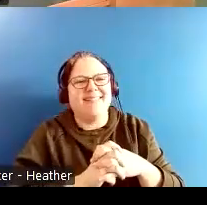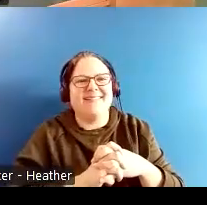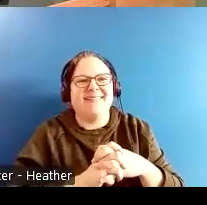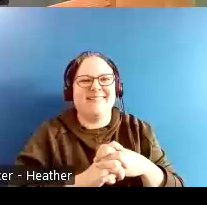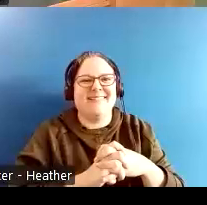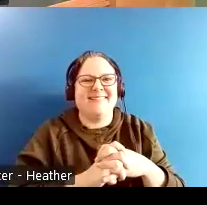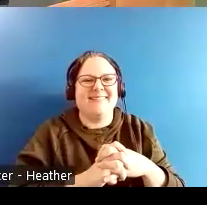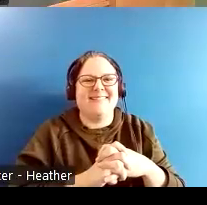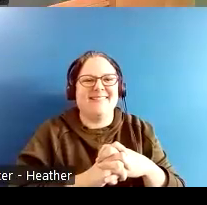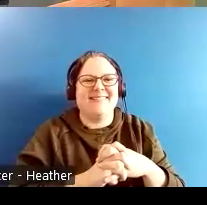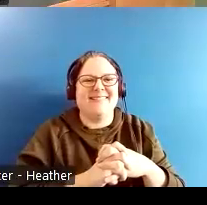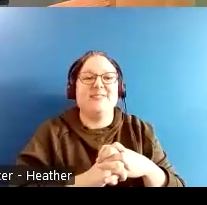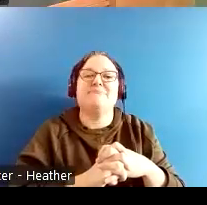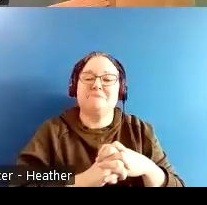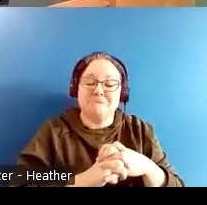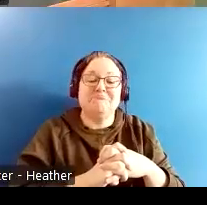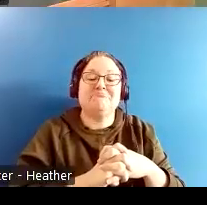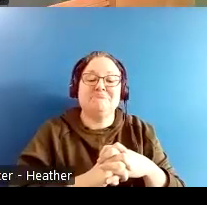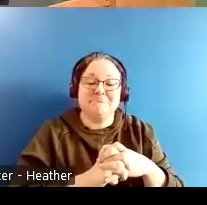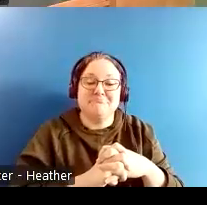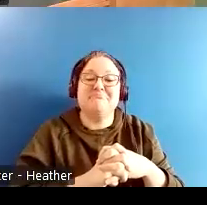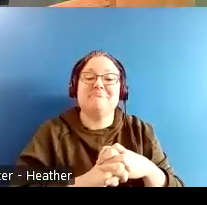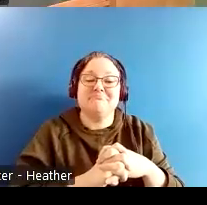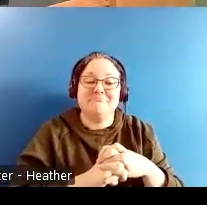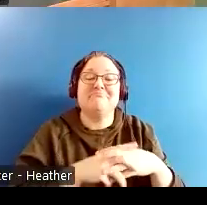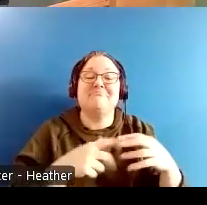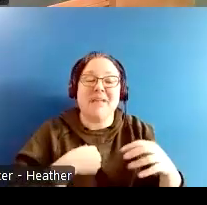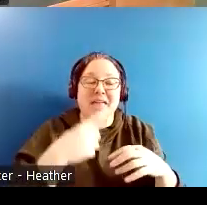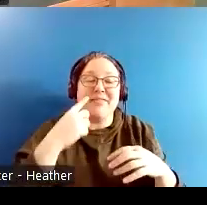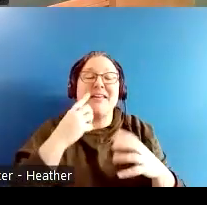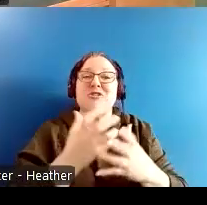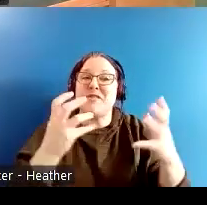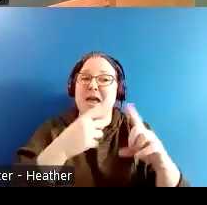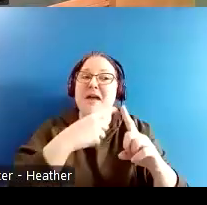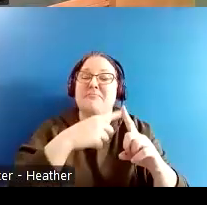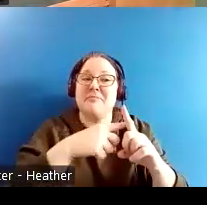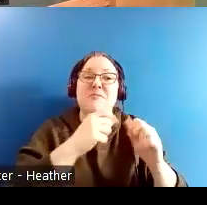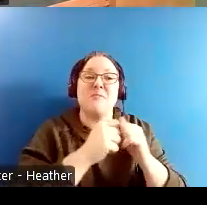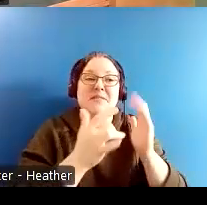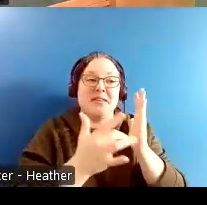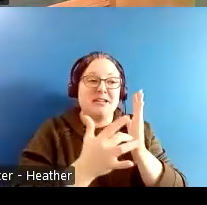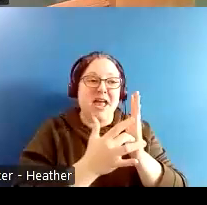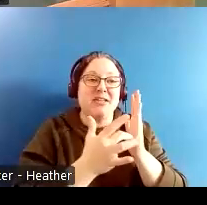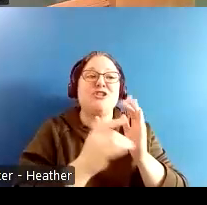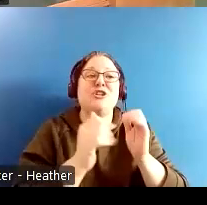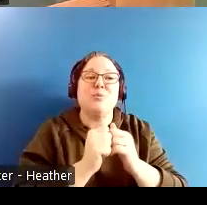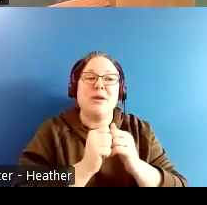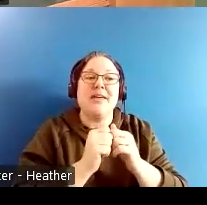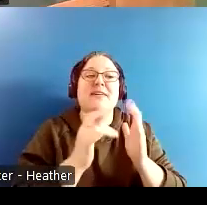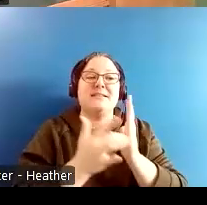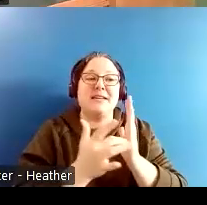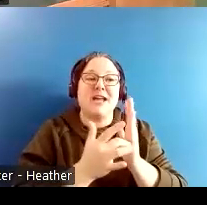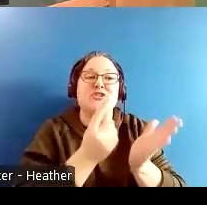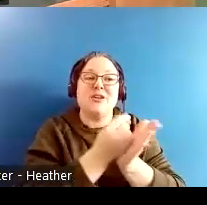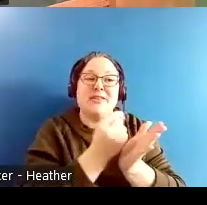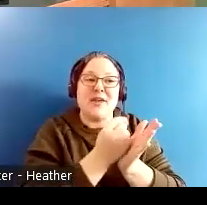I definitely agree. There's a lot of promise in moving towards technology and digital therapeutics, but I also am